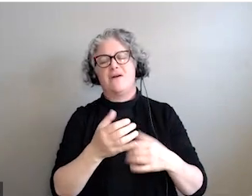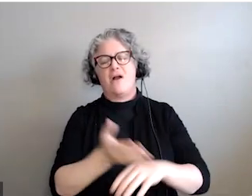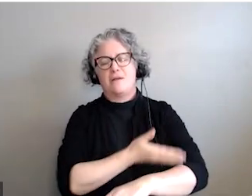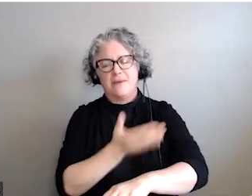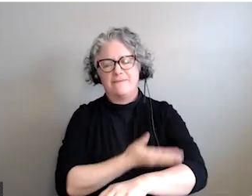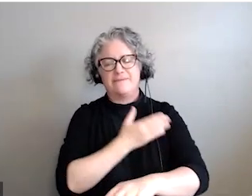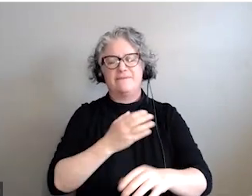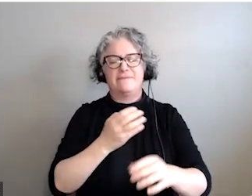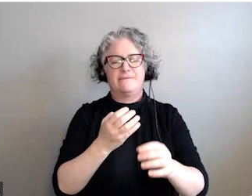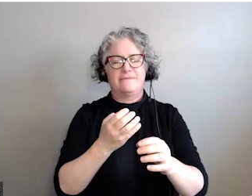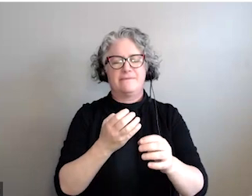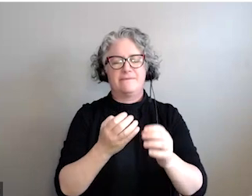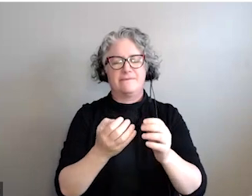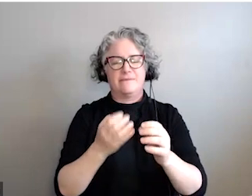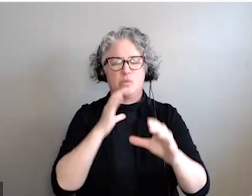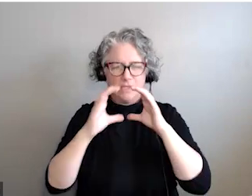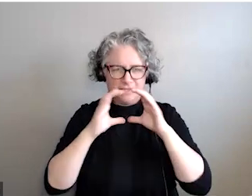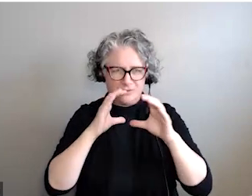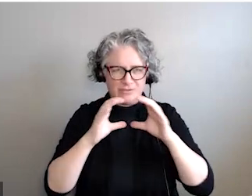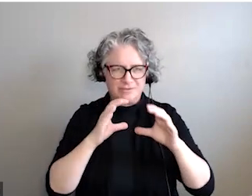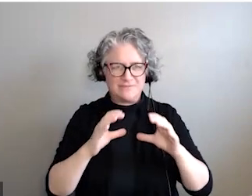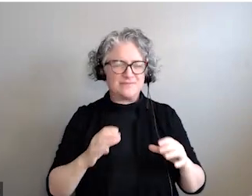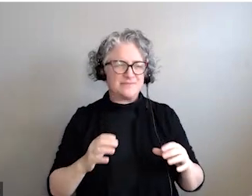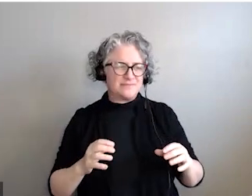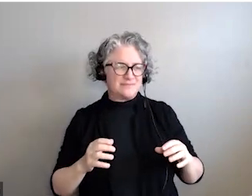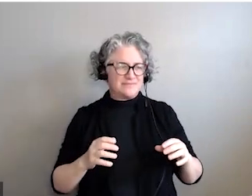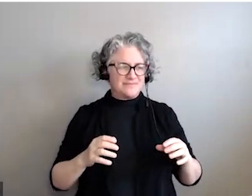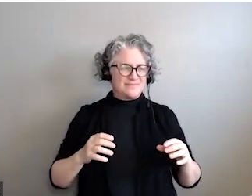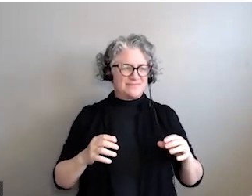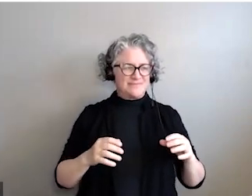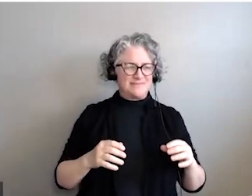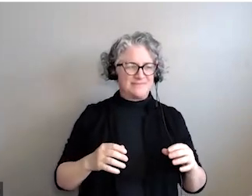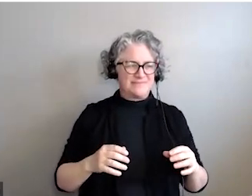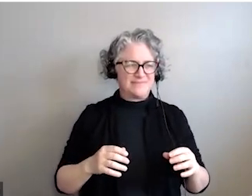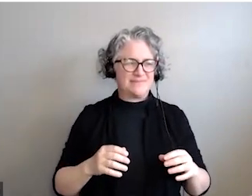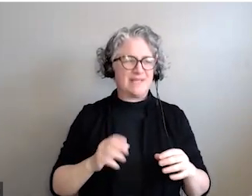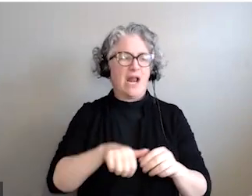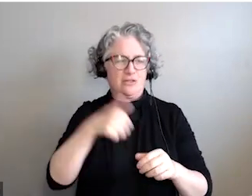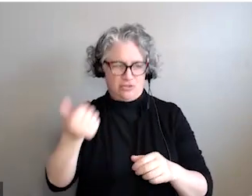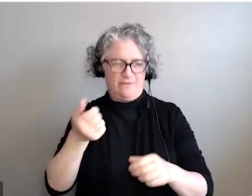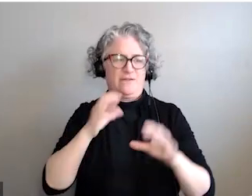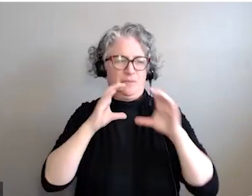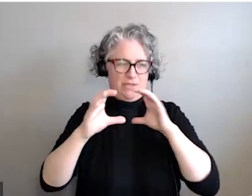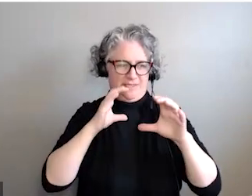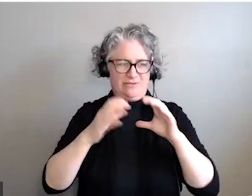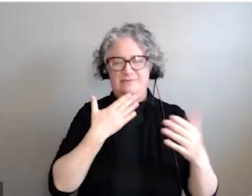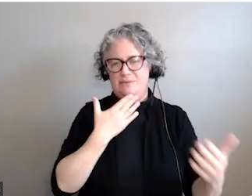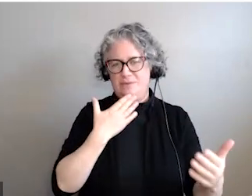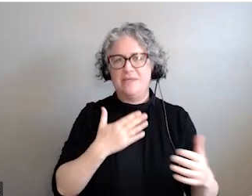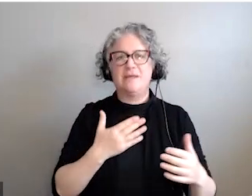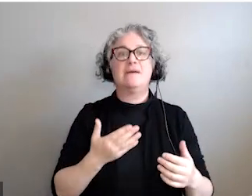sharing persistent gaps in recruiting, hiring, and retaining employees with speech disabilities. Next slide, please.